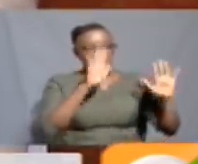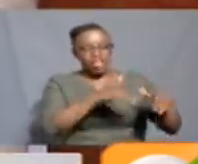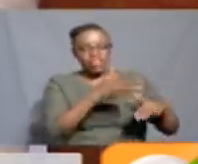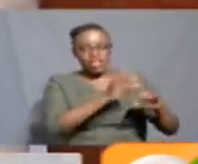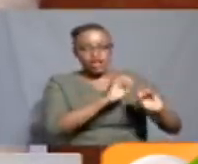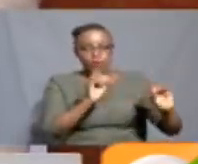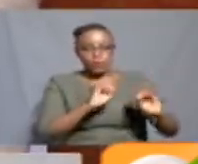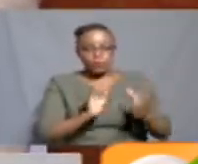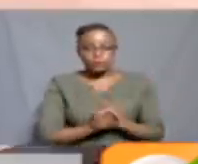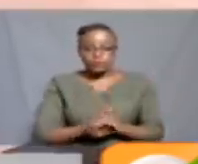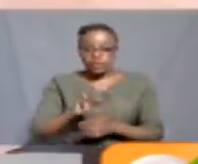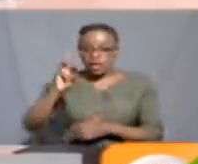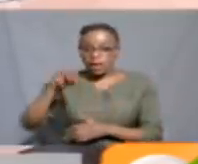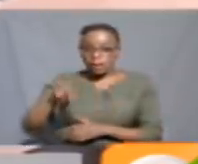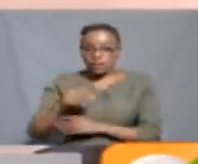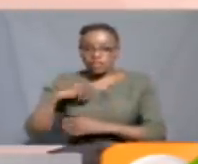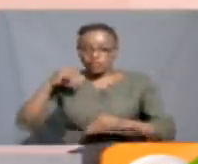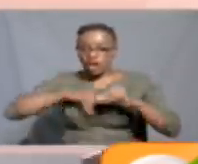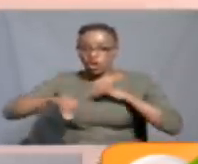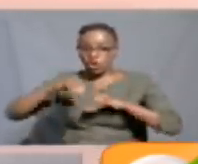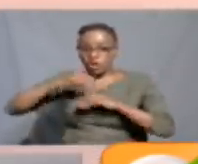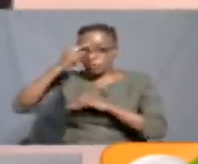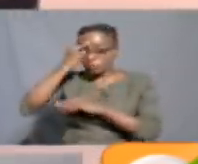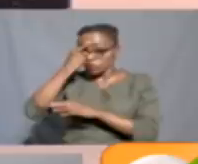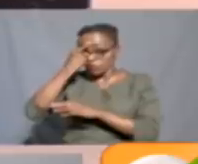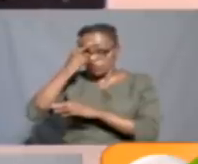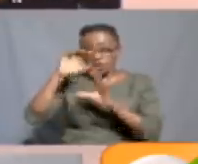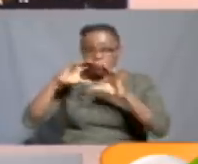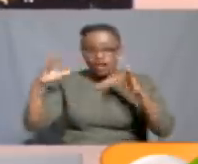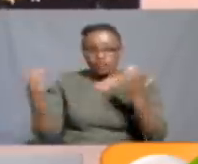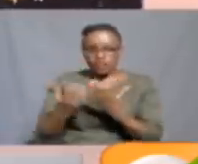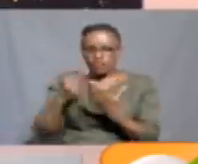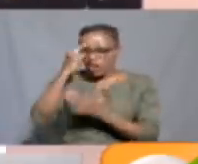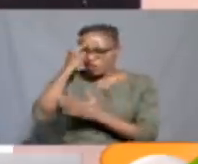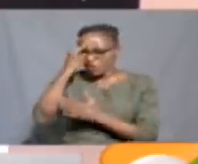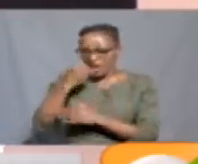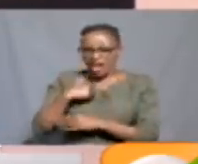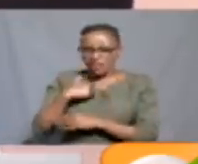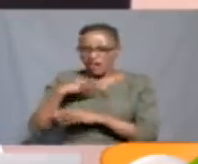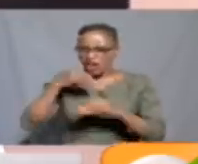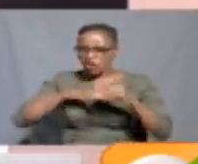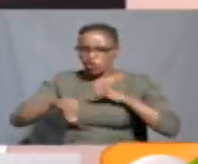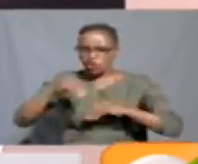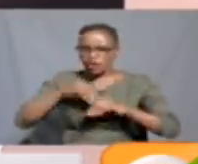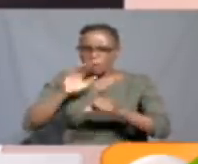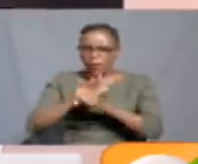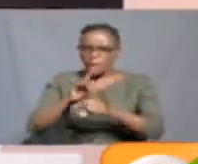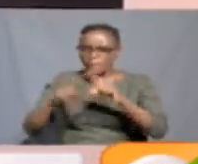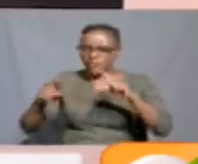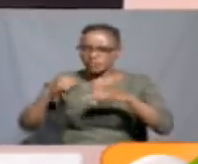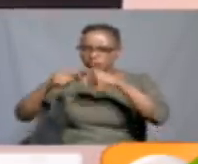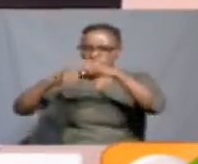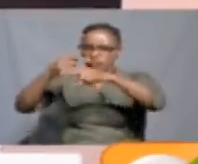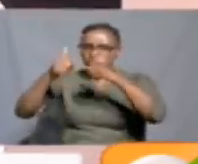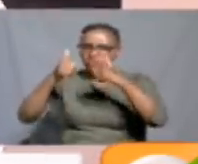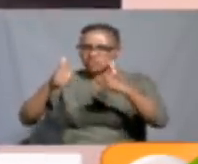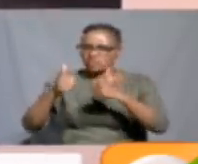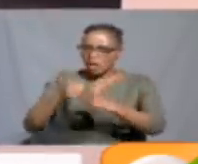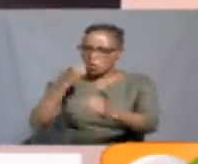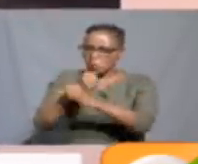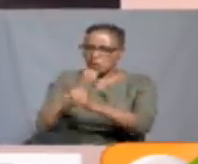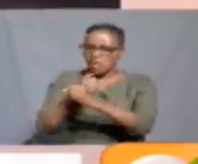necessary. Manu, there's a lot of corruption in India, around the world, of course. India, there's a lot of corruption, right? But it still runs, it still